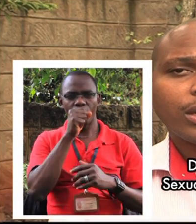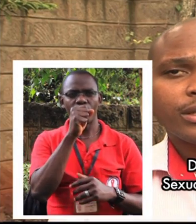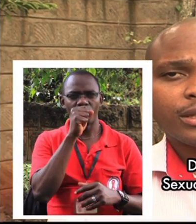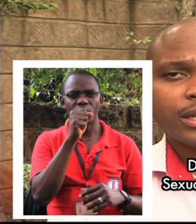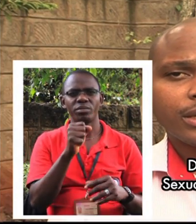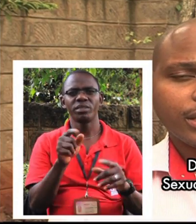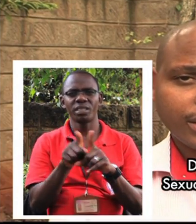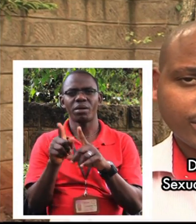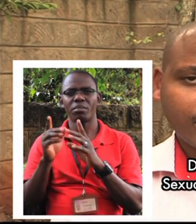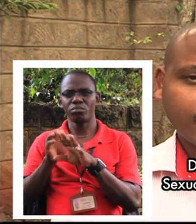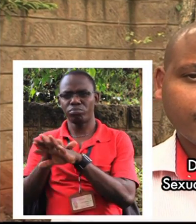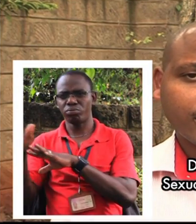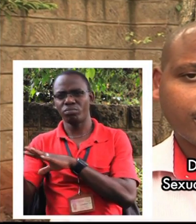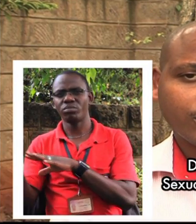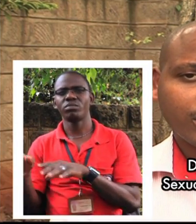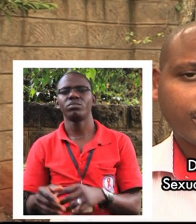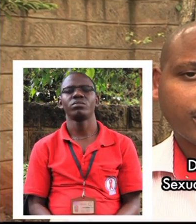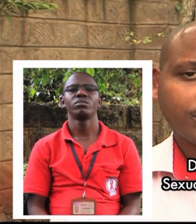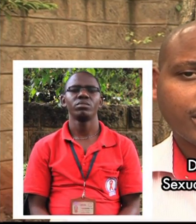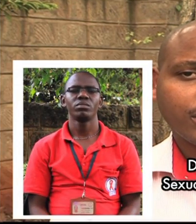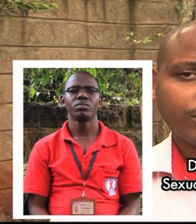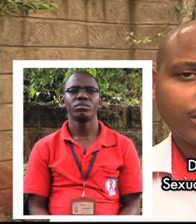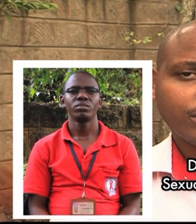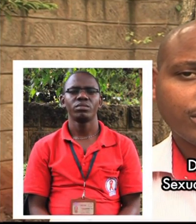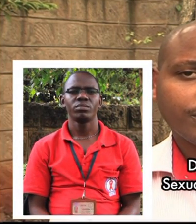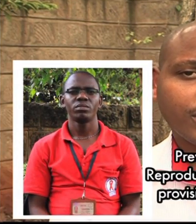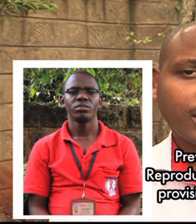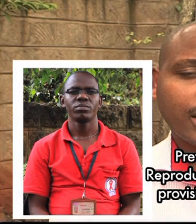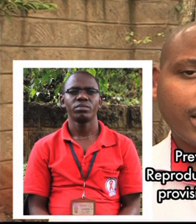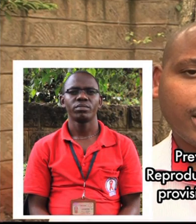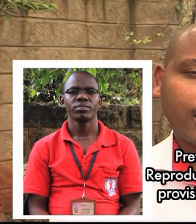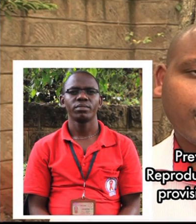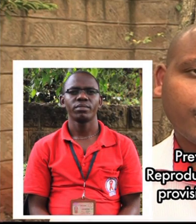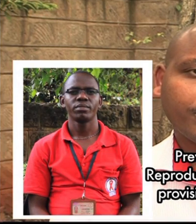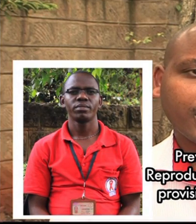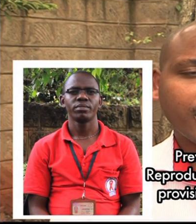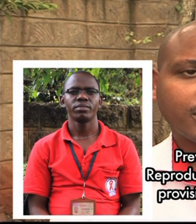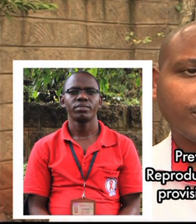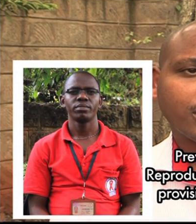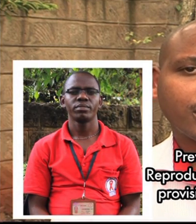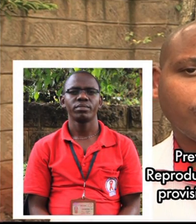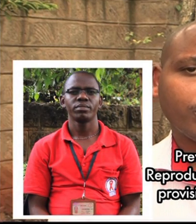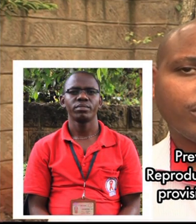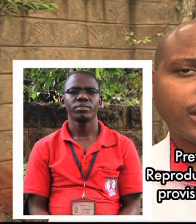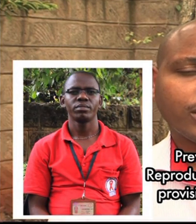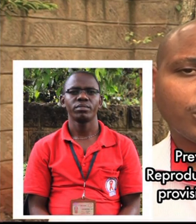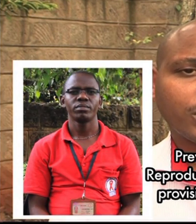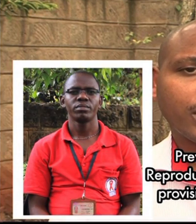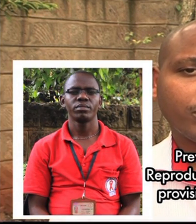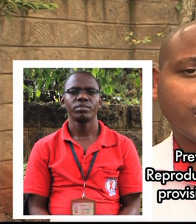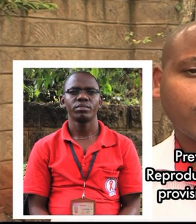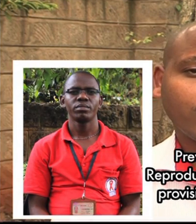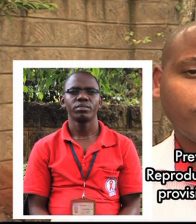for STIs, that's sexually transmitted infections. The other services that we provide